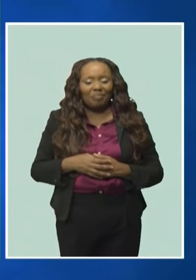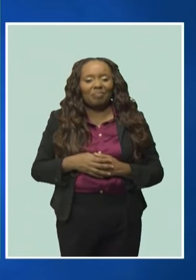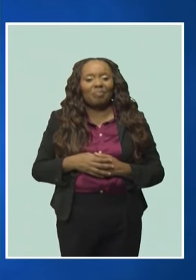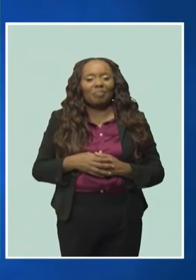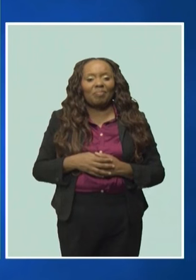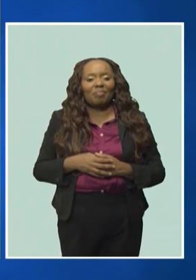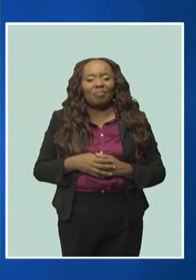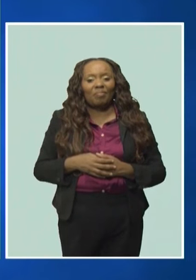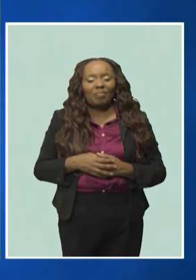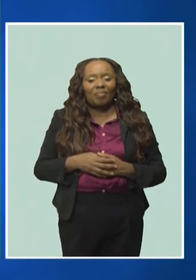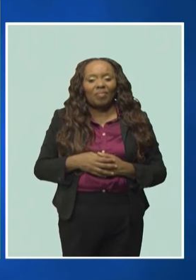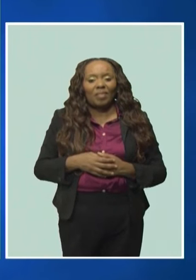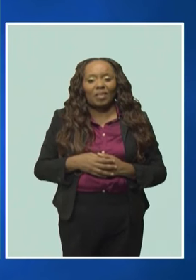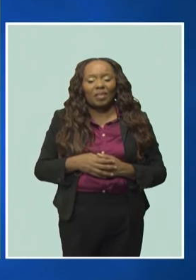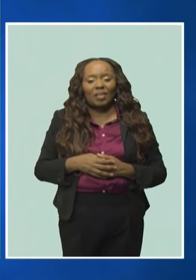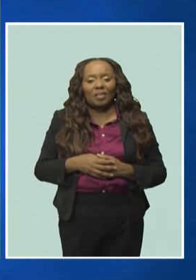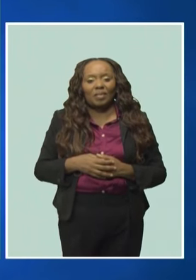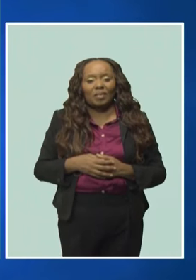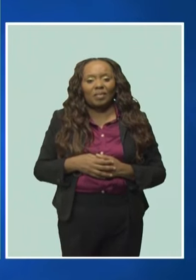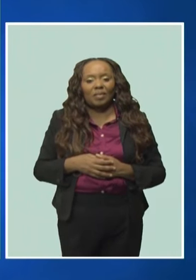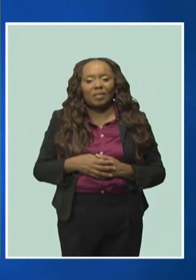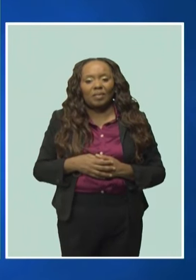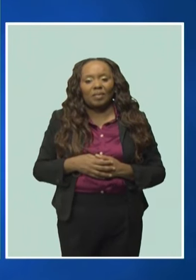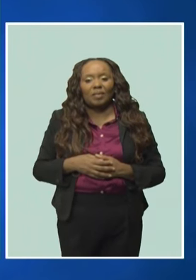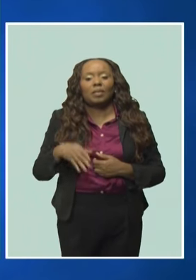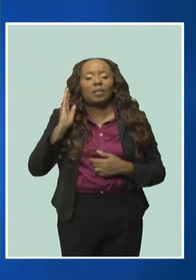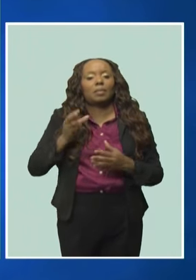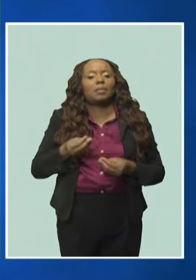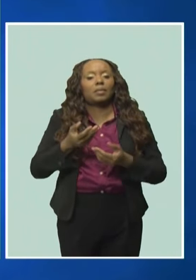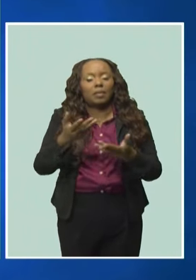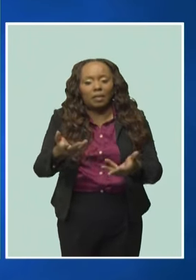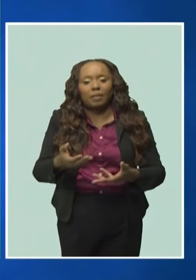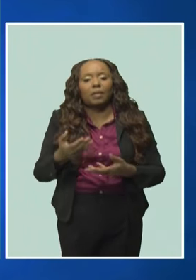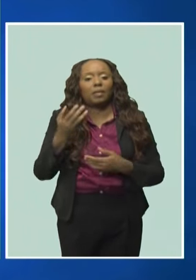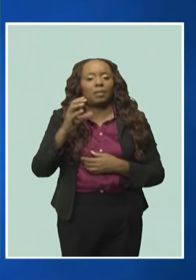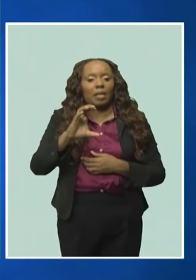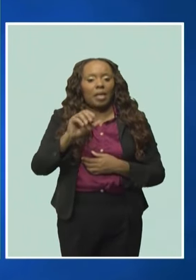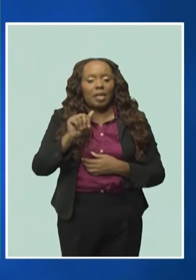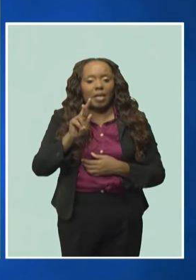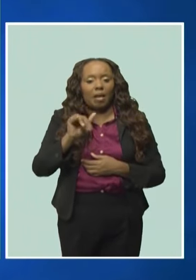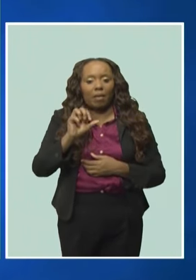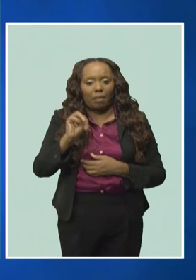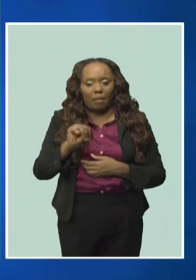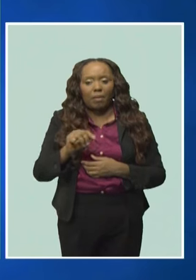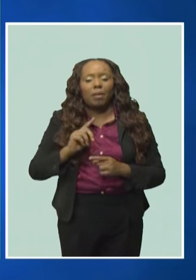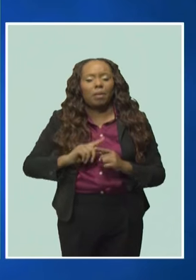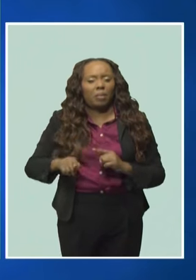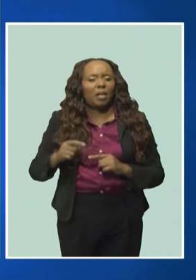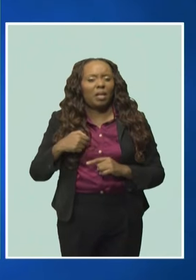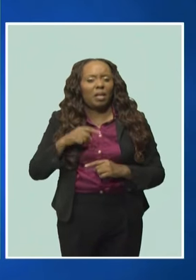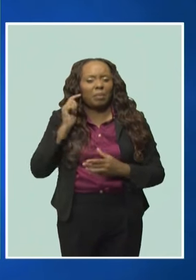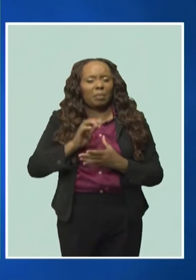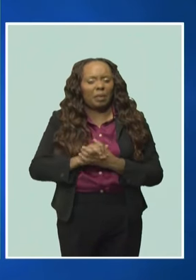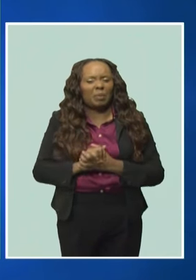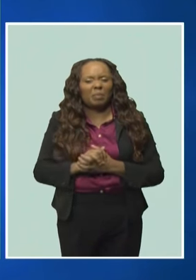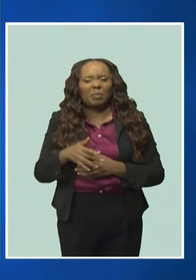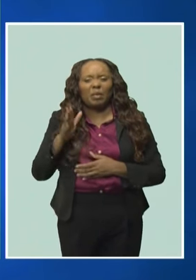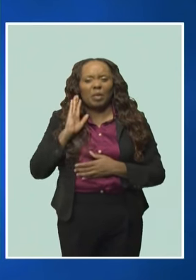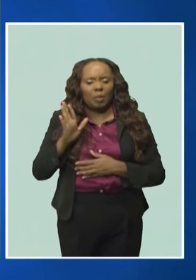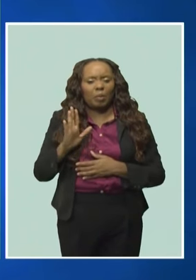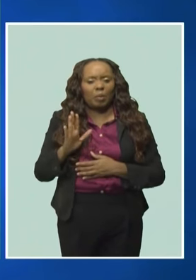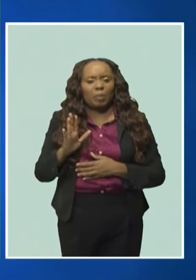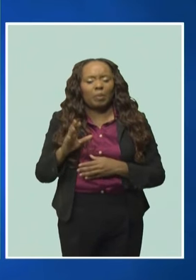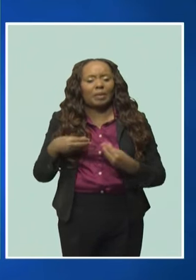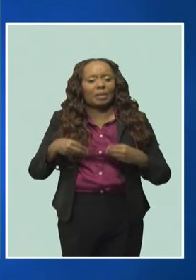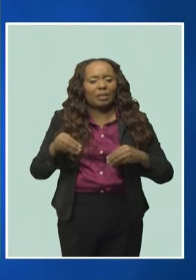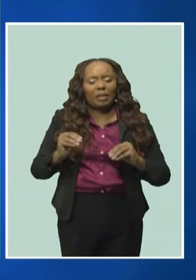donating the commemorative product to CARICOM, but several of our producers, we think, will produce additional limited quantities for